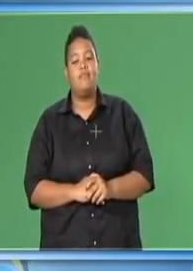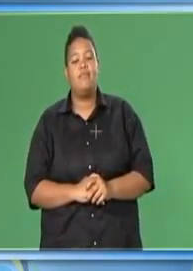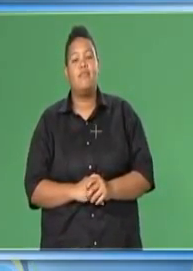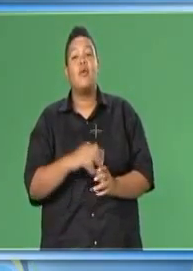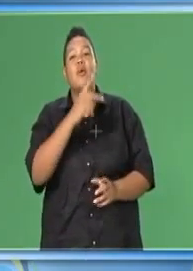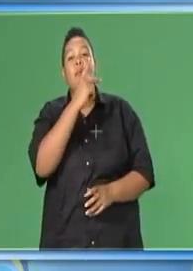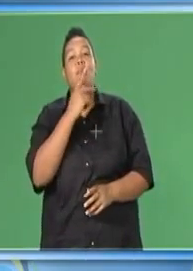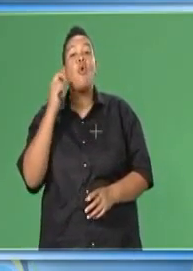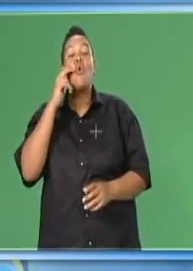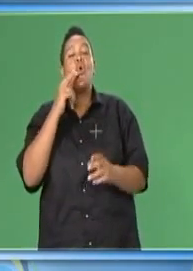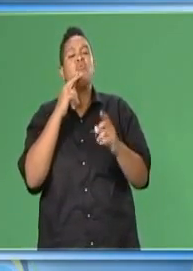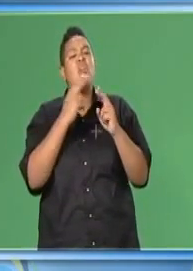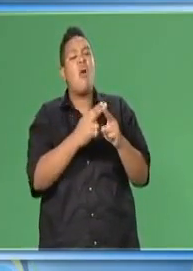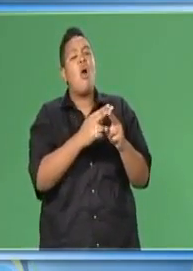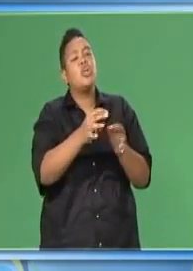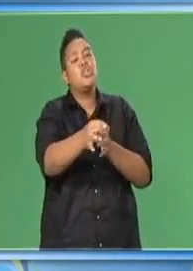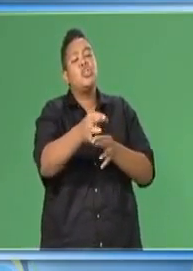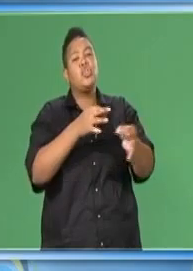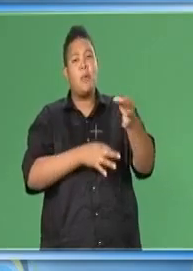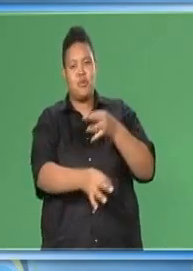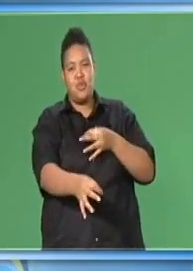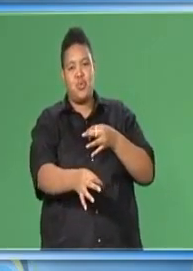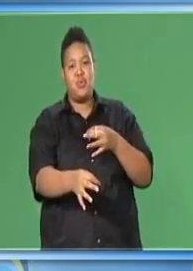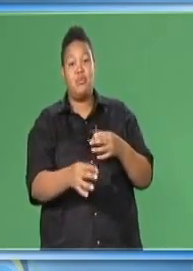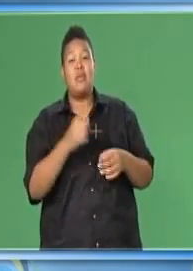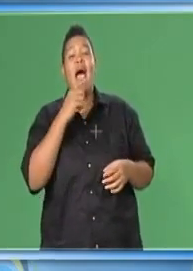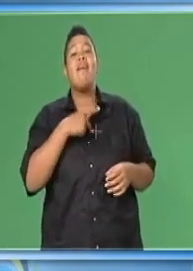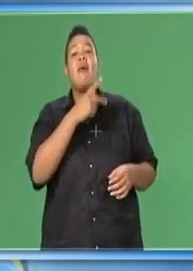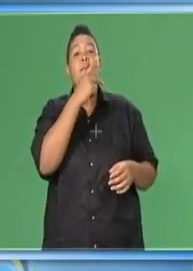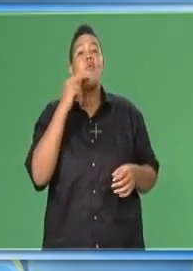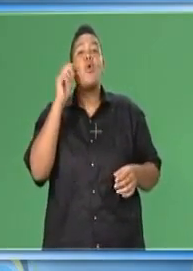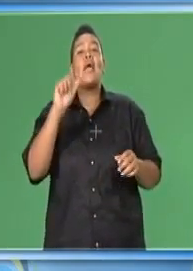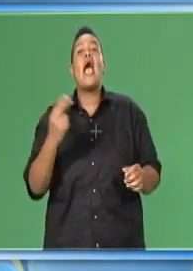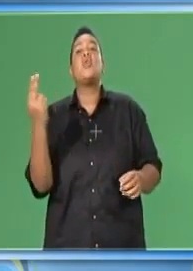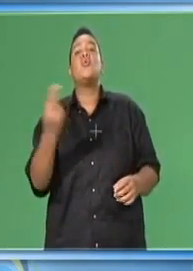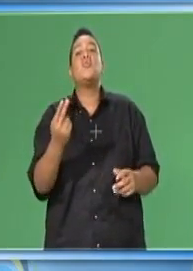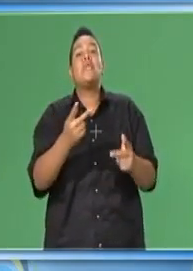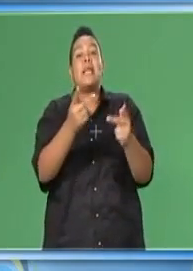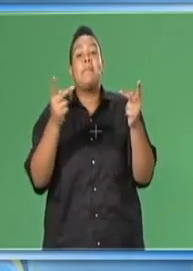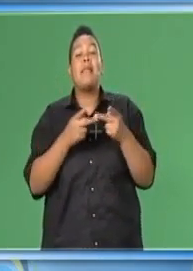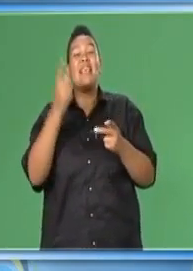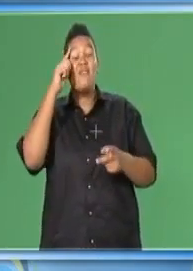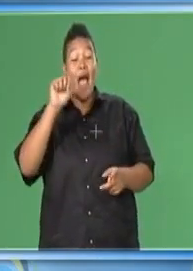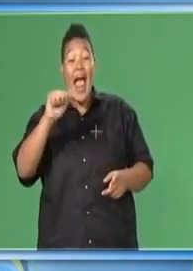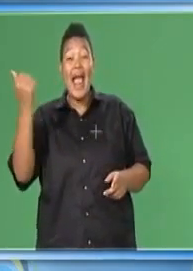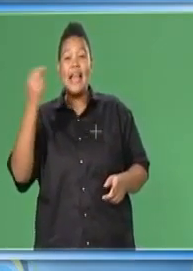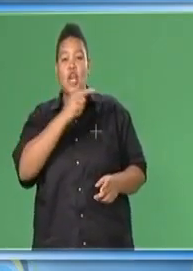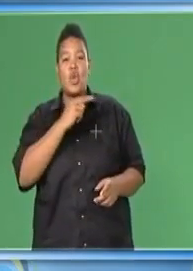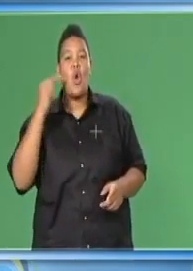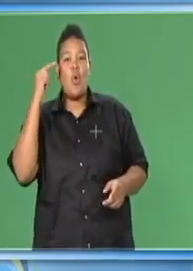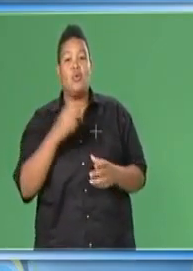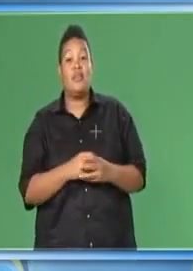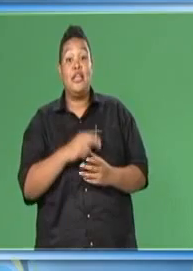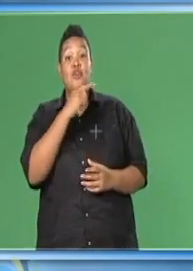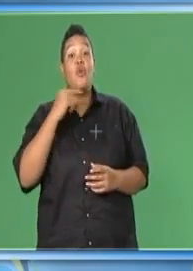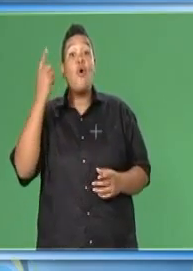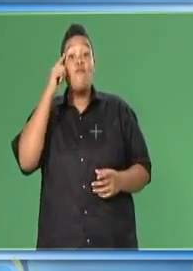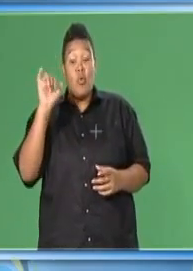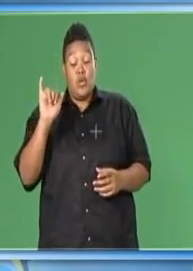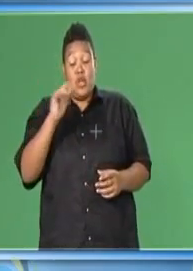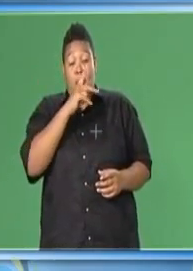Pronouns act as substitutes for nouns, and there is a pronoun that can be used in place of any noun. The noun for which a